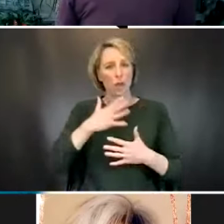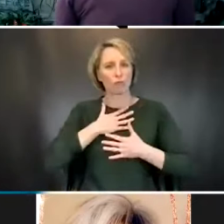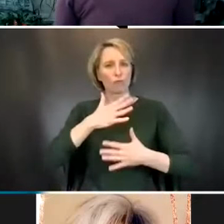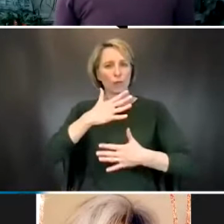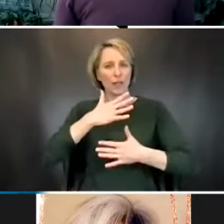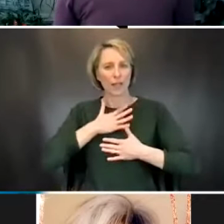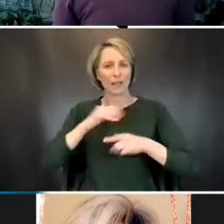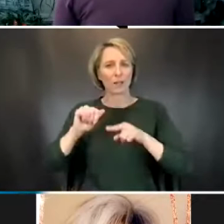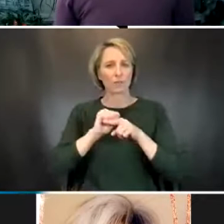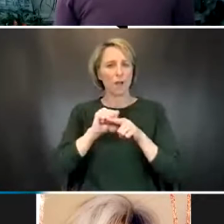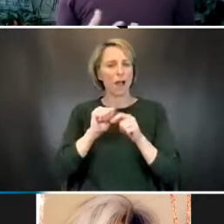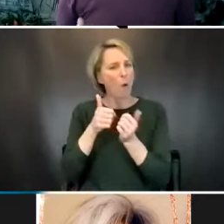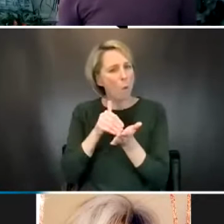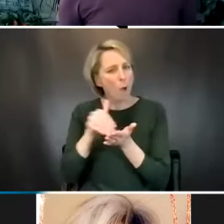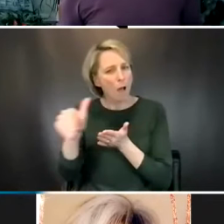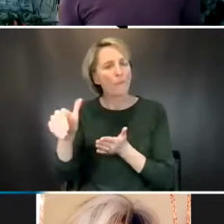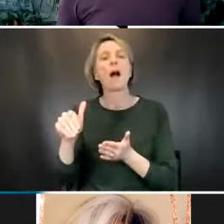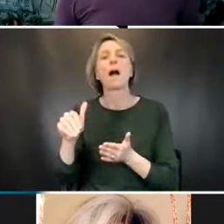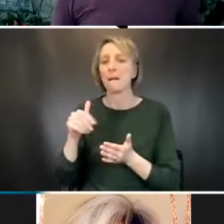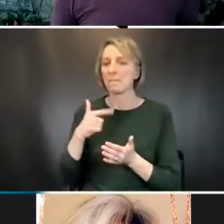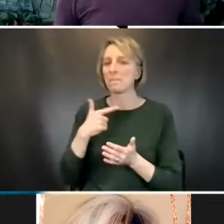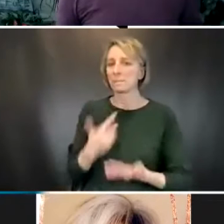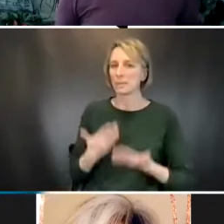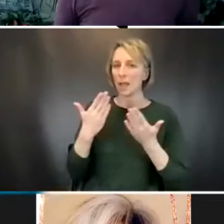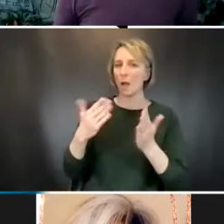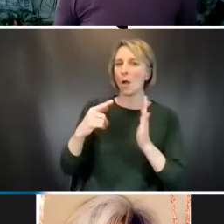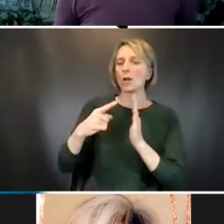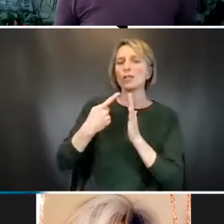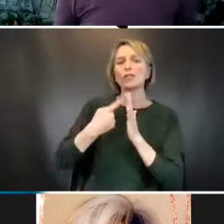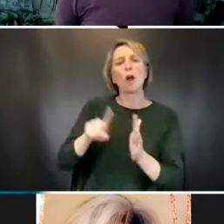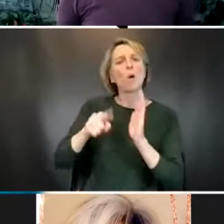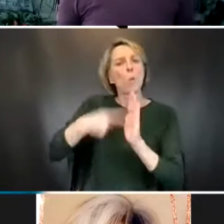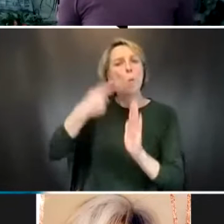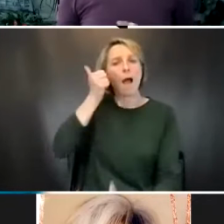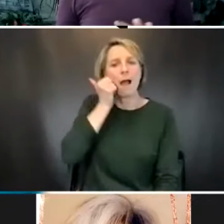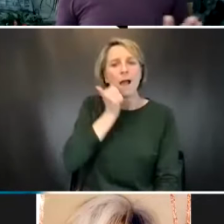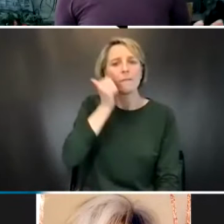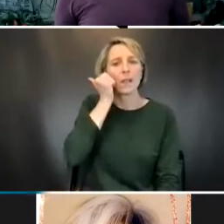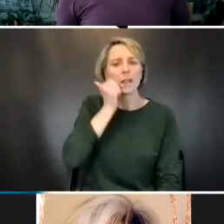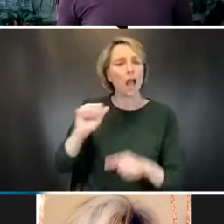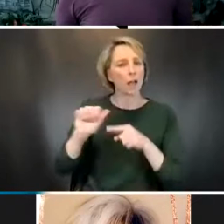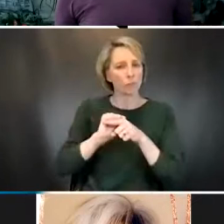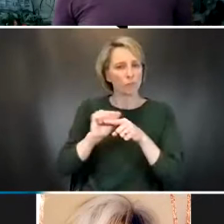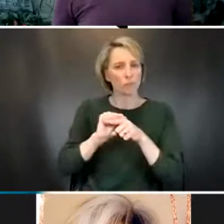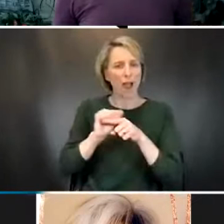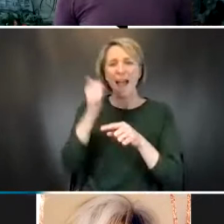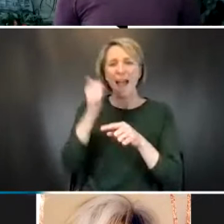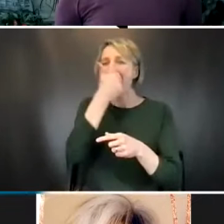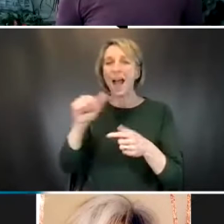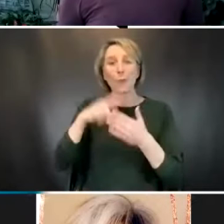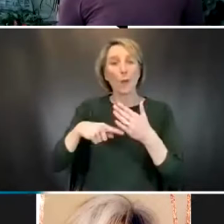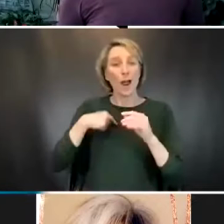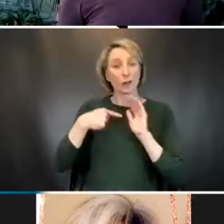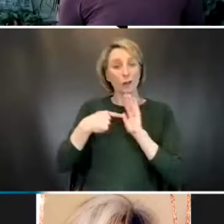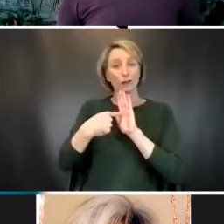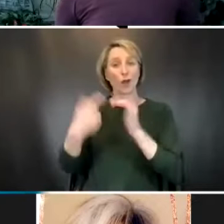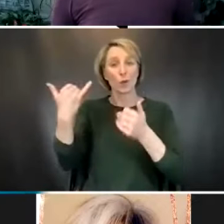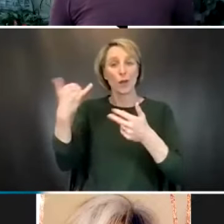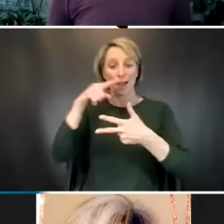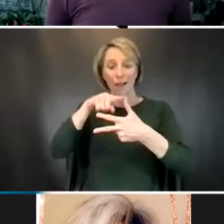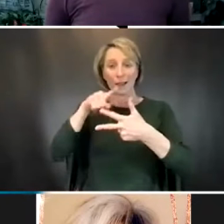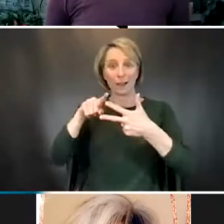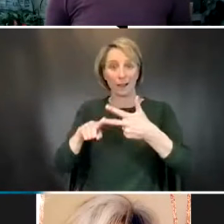say at least once a day to begin with, just sort of practice any one of those techniques. So the shoulder and